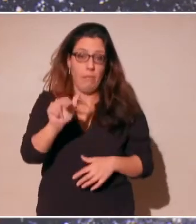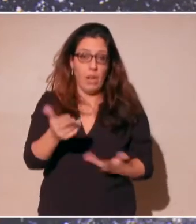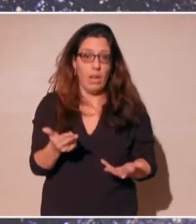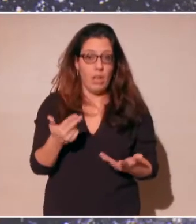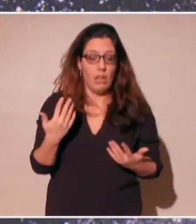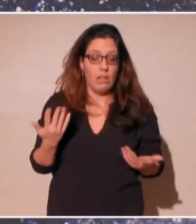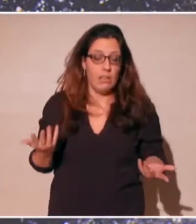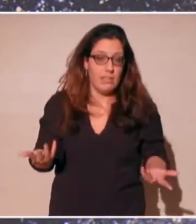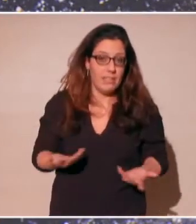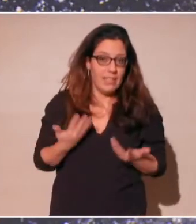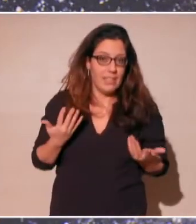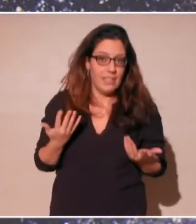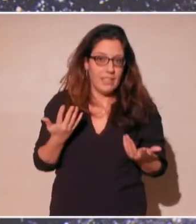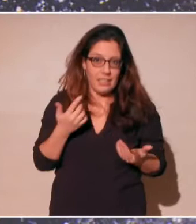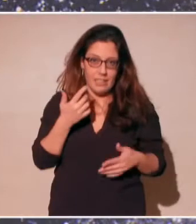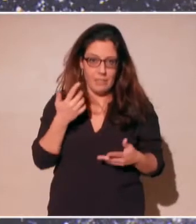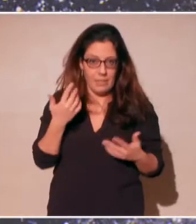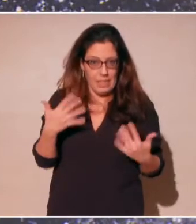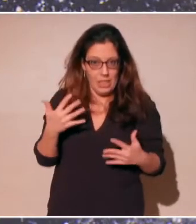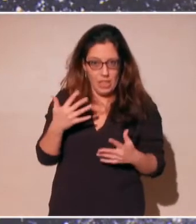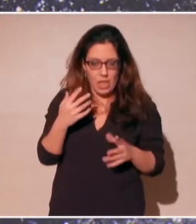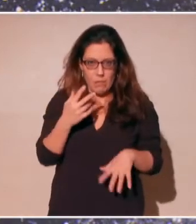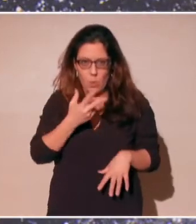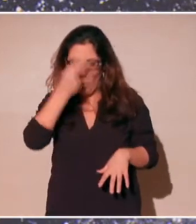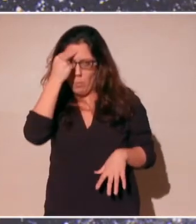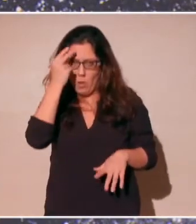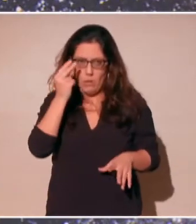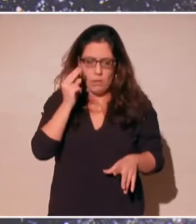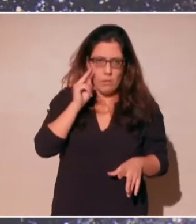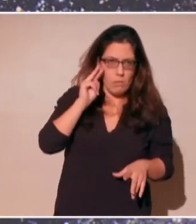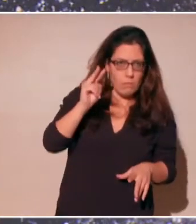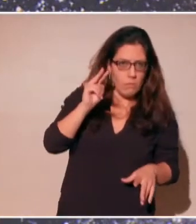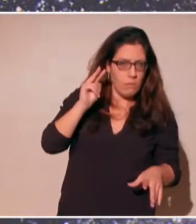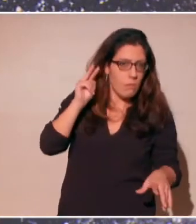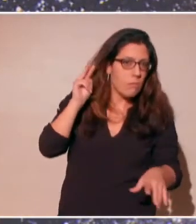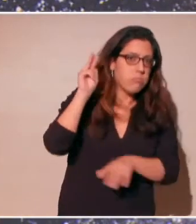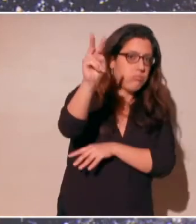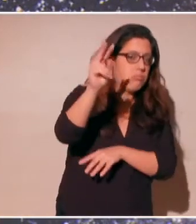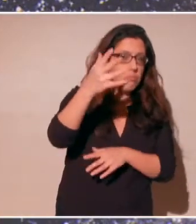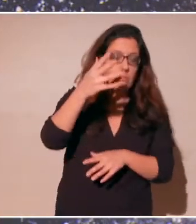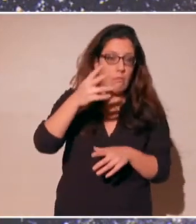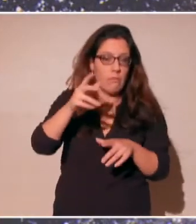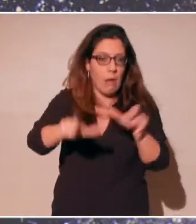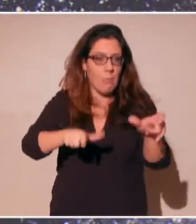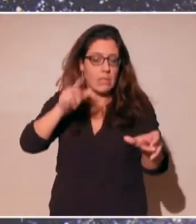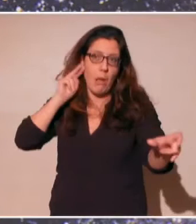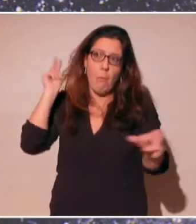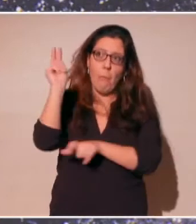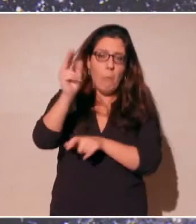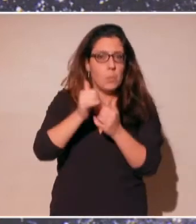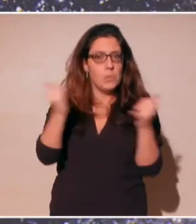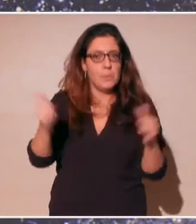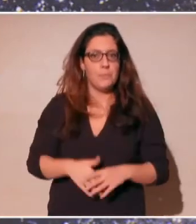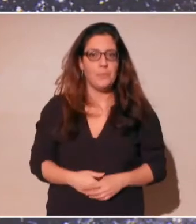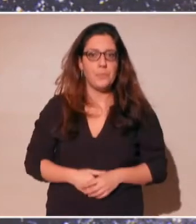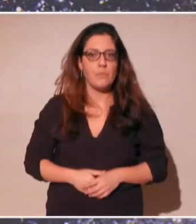to conclude on this. Given how fast things are moving, I have just had myself